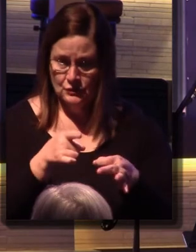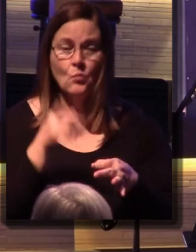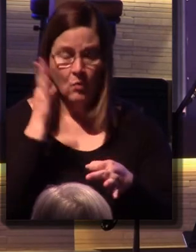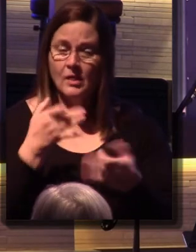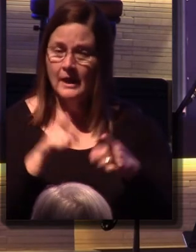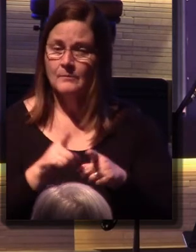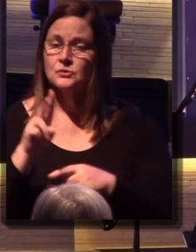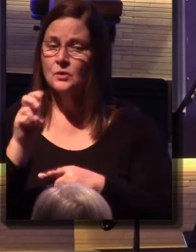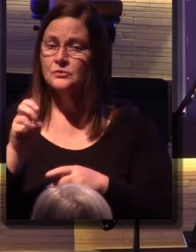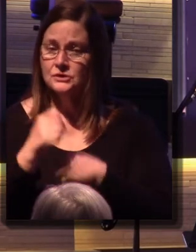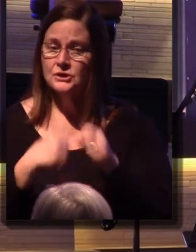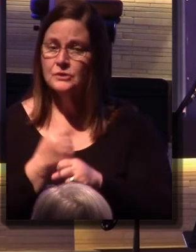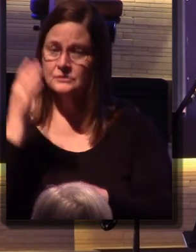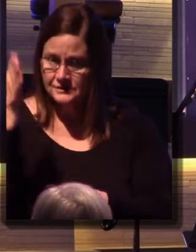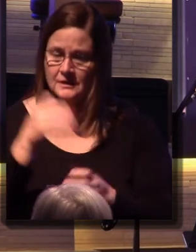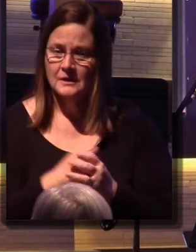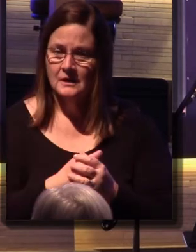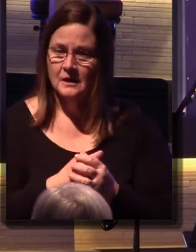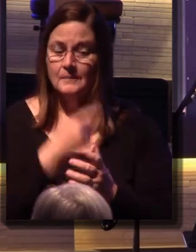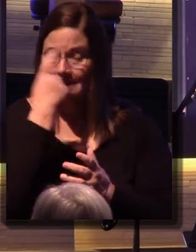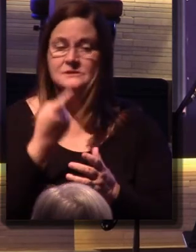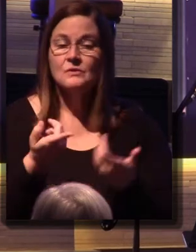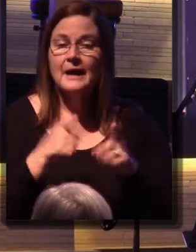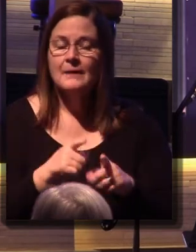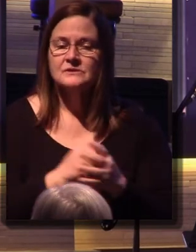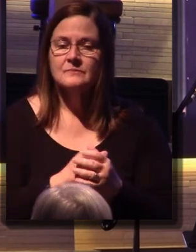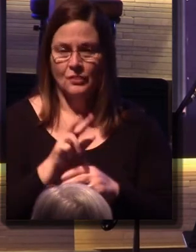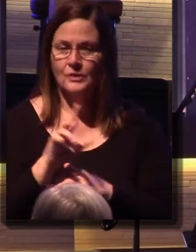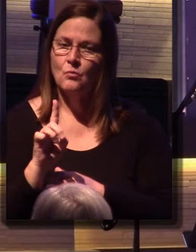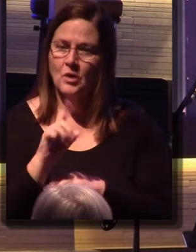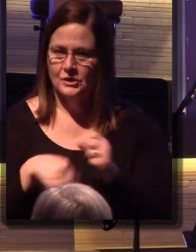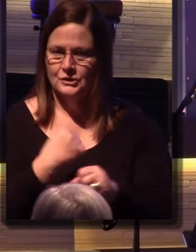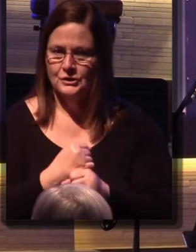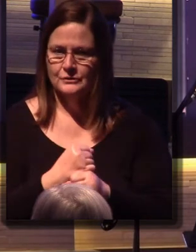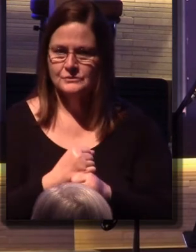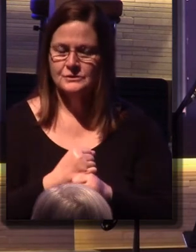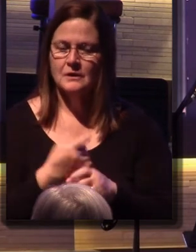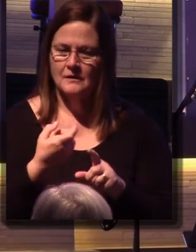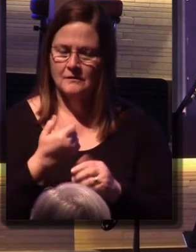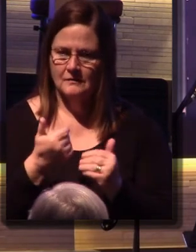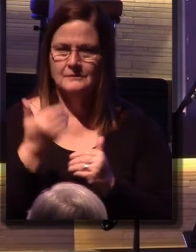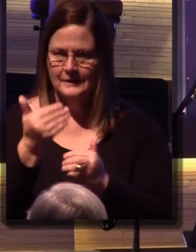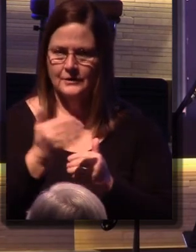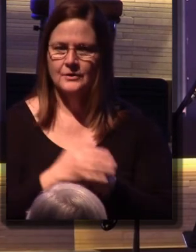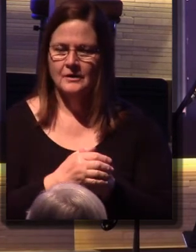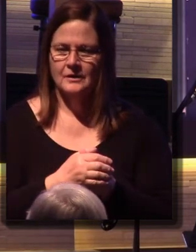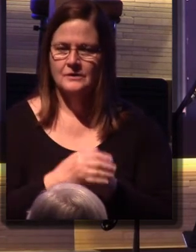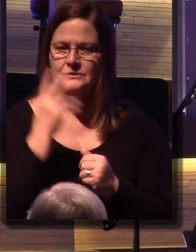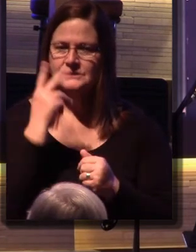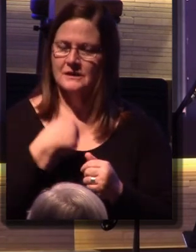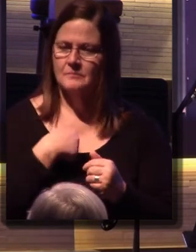in 200 years. You're going to know that that's going to happen in 200 years because of what's going to happen about 31 years from now. When you